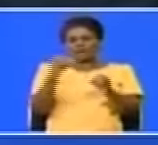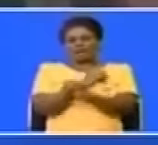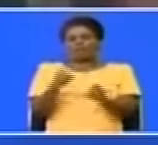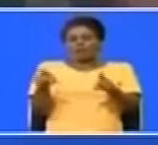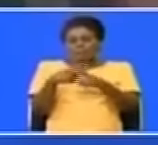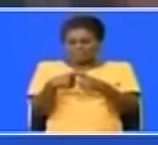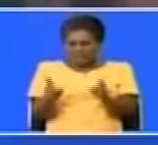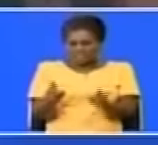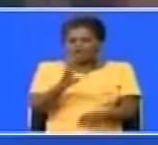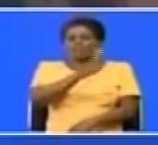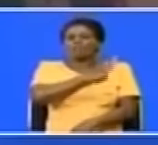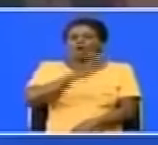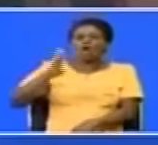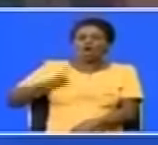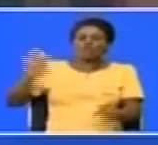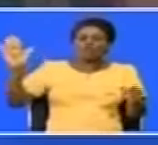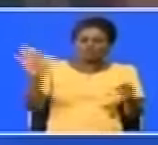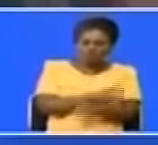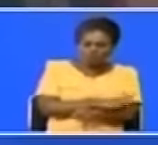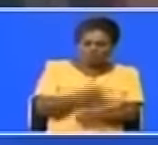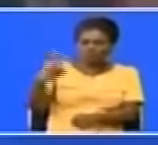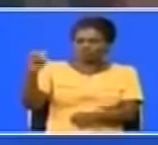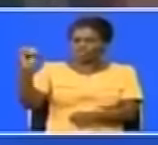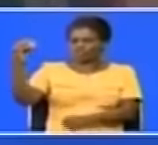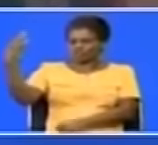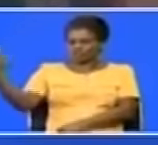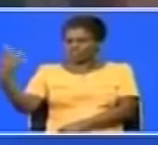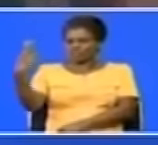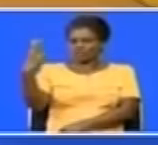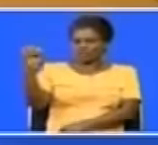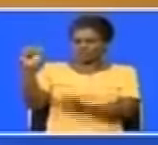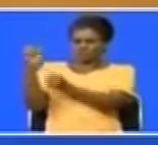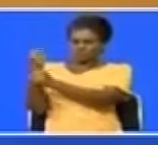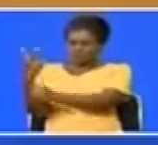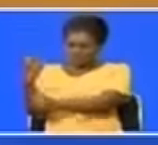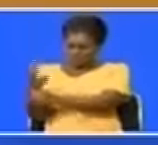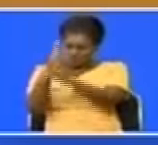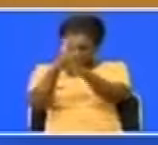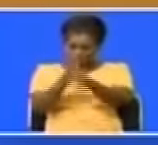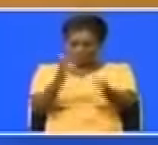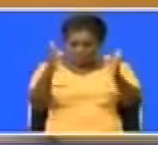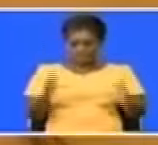entire Board of Management and managers who served between 2003 and 2012. Patrick Amimo, KTN News.